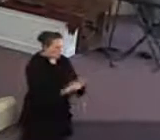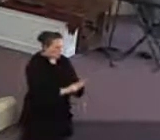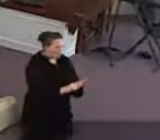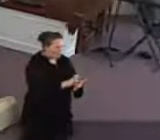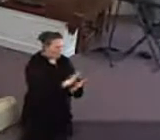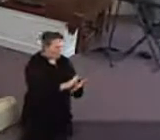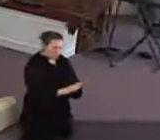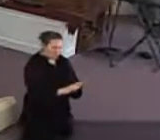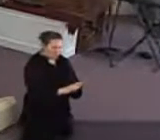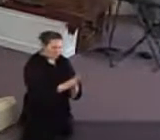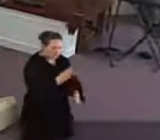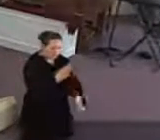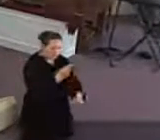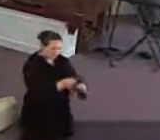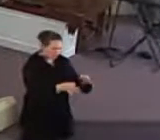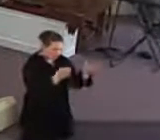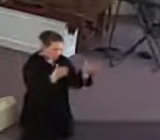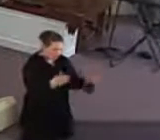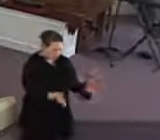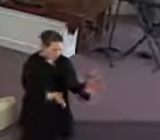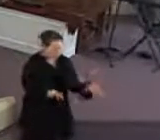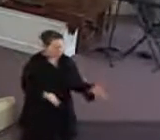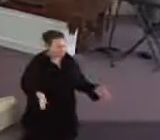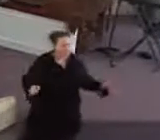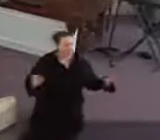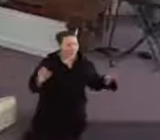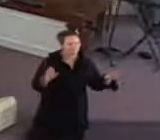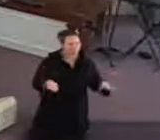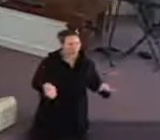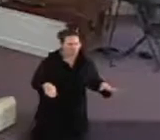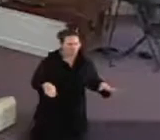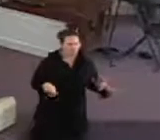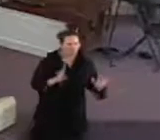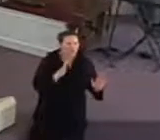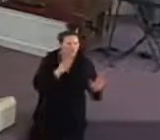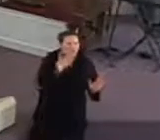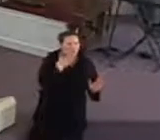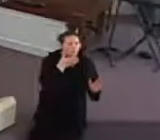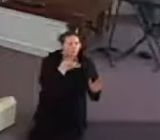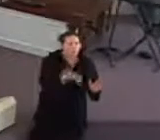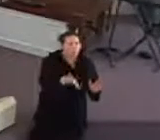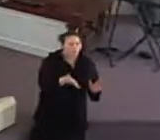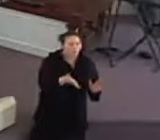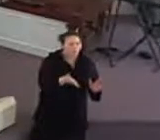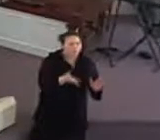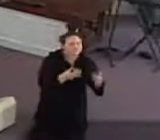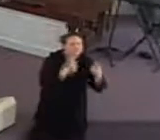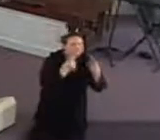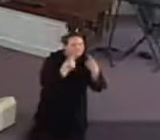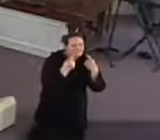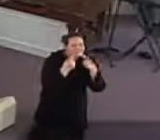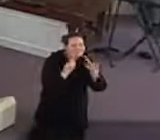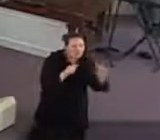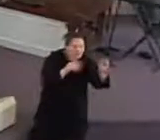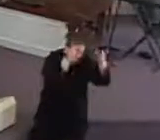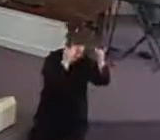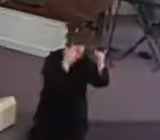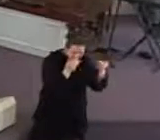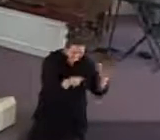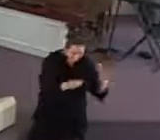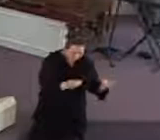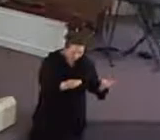who sits on the throne. Amen. And that he will settle the score with all of us one day. Hallelujah.